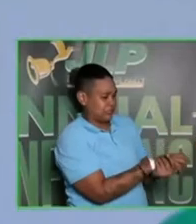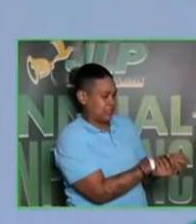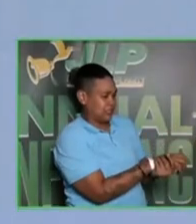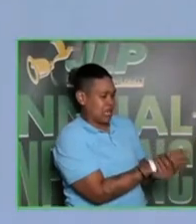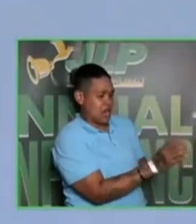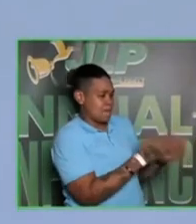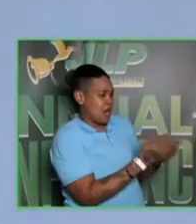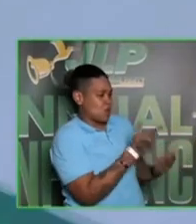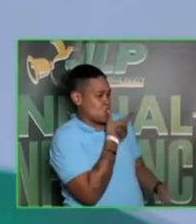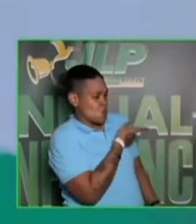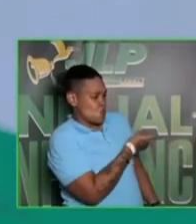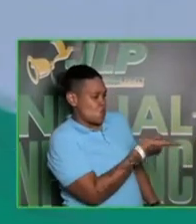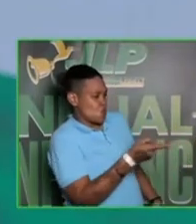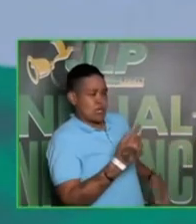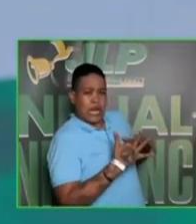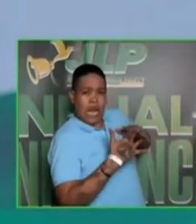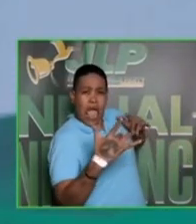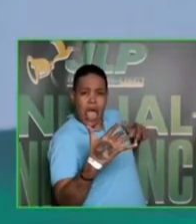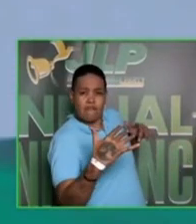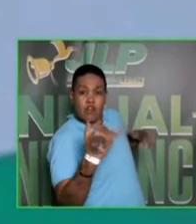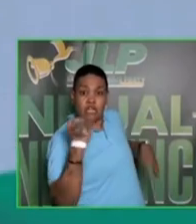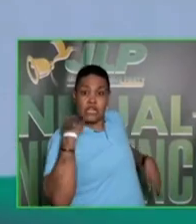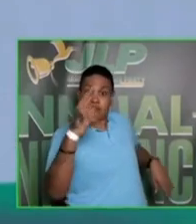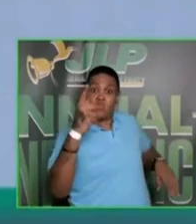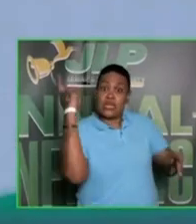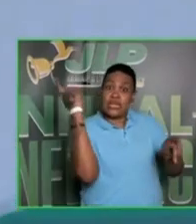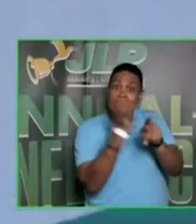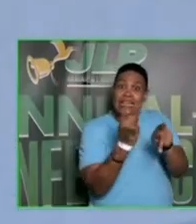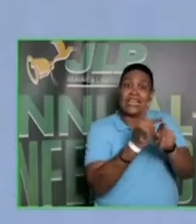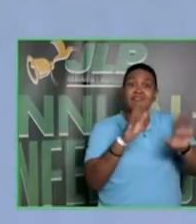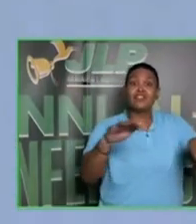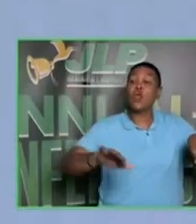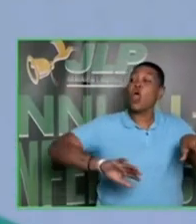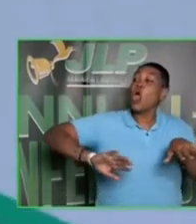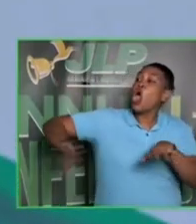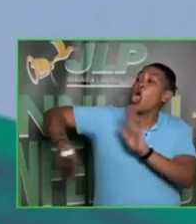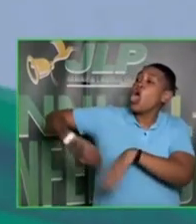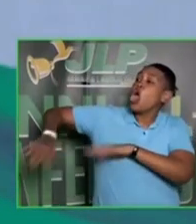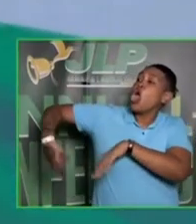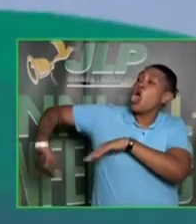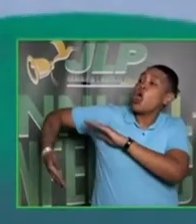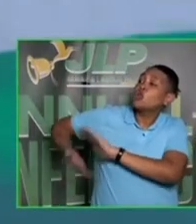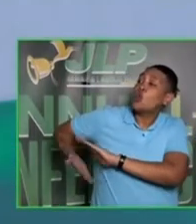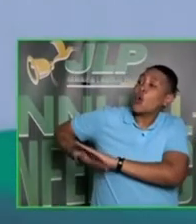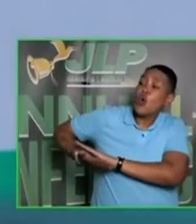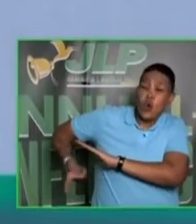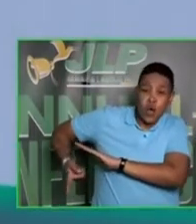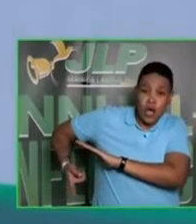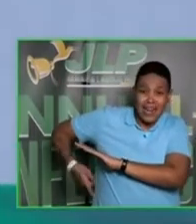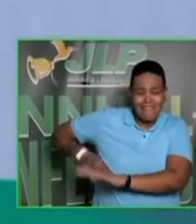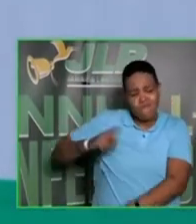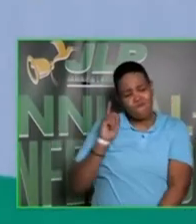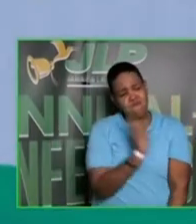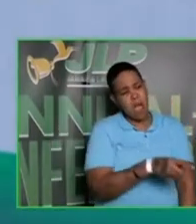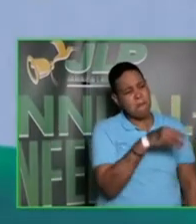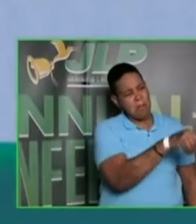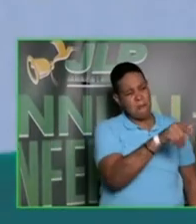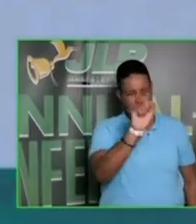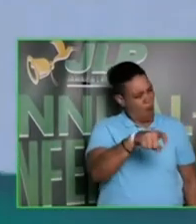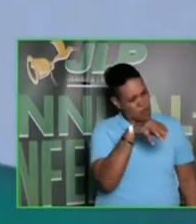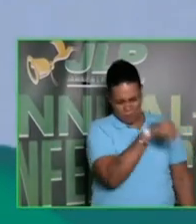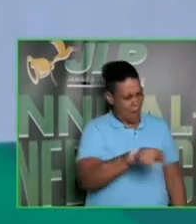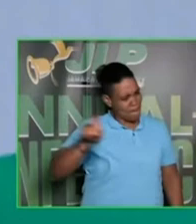pay. If you keep poor children out of school by enforcing prohibitive fees,